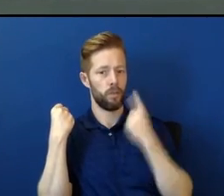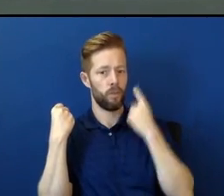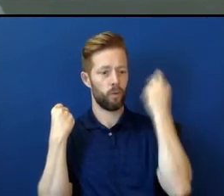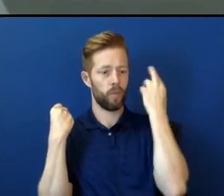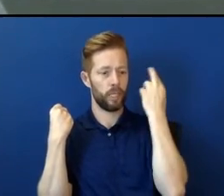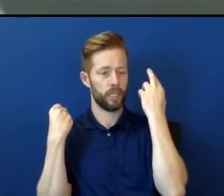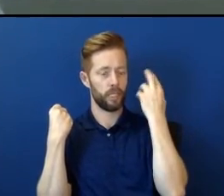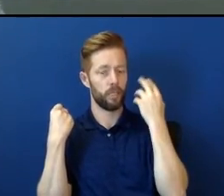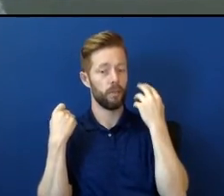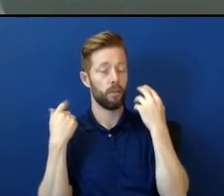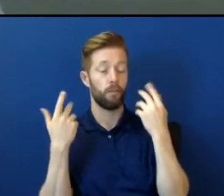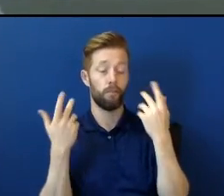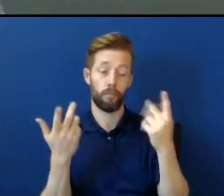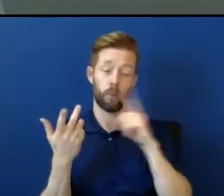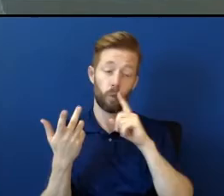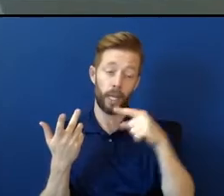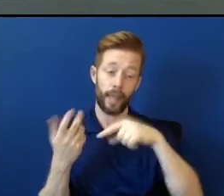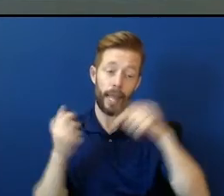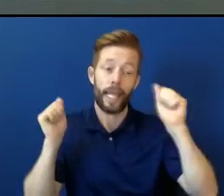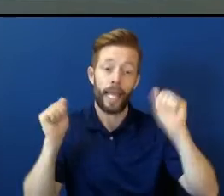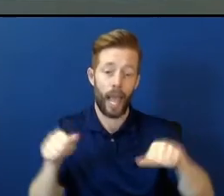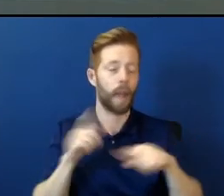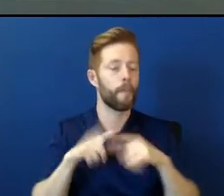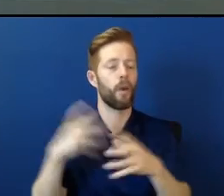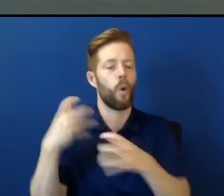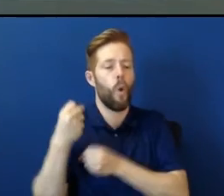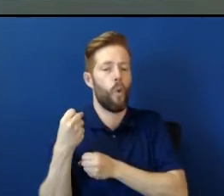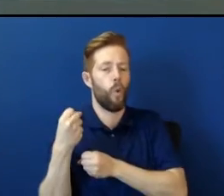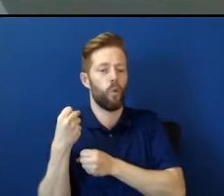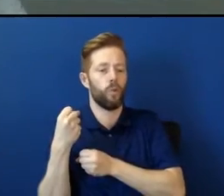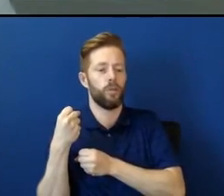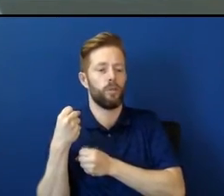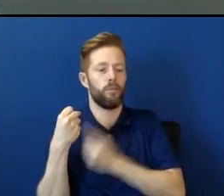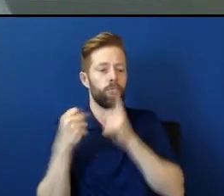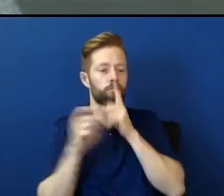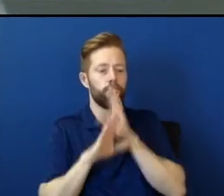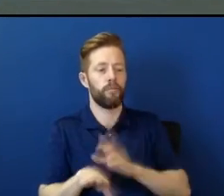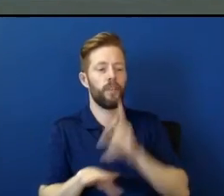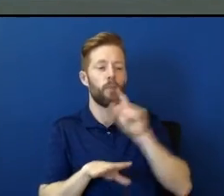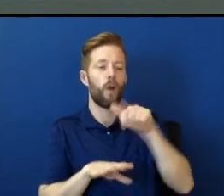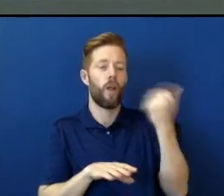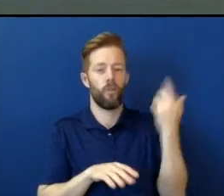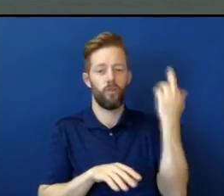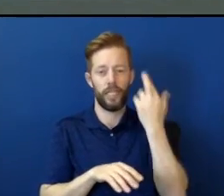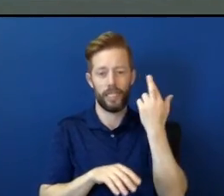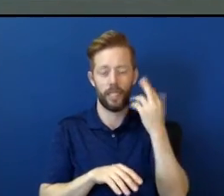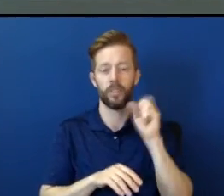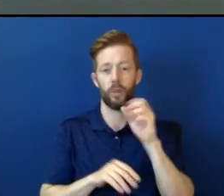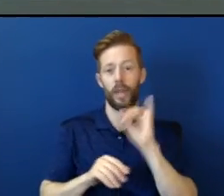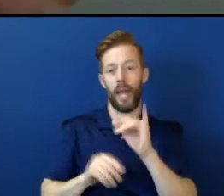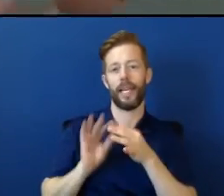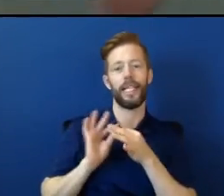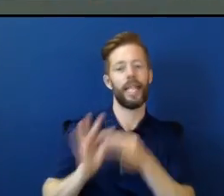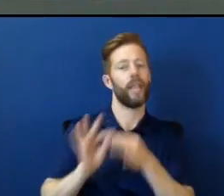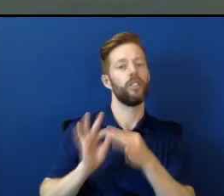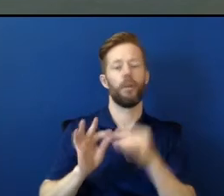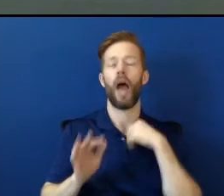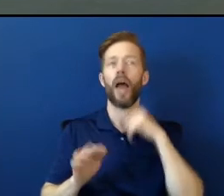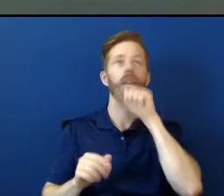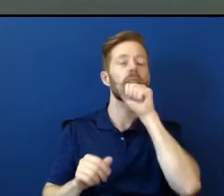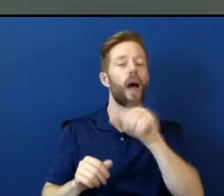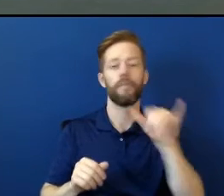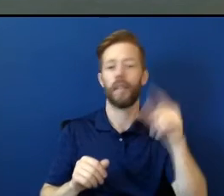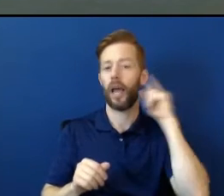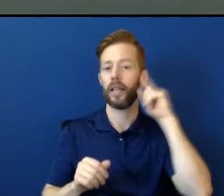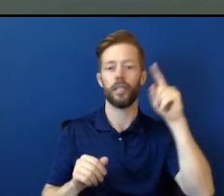than they can't produce the sound. So it's always just the engagement. And I love that